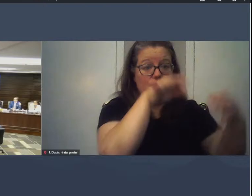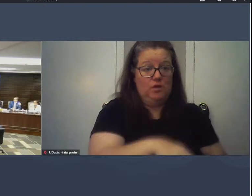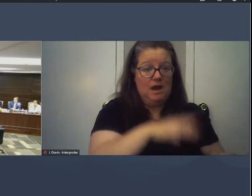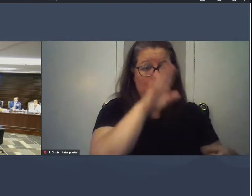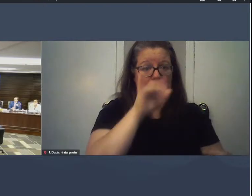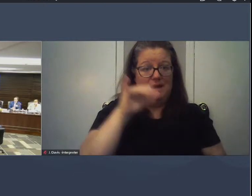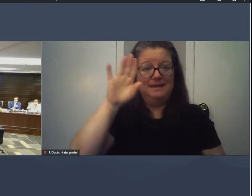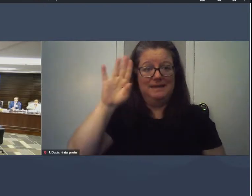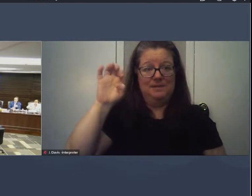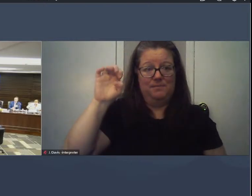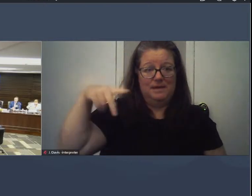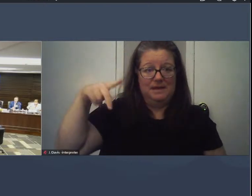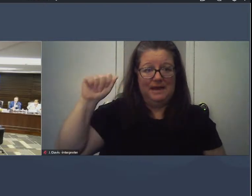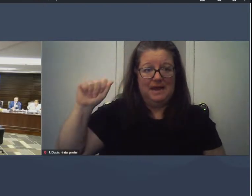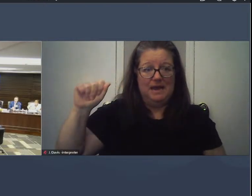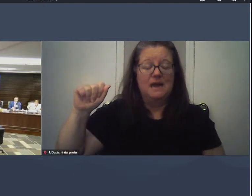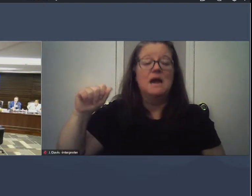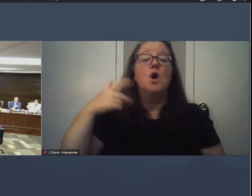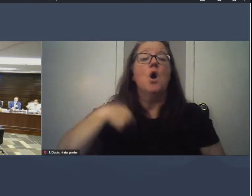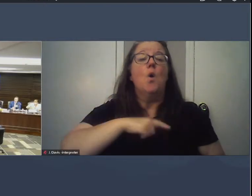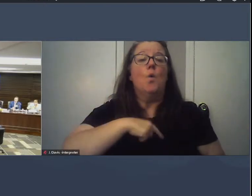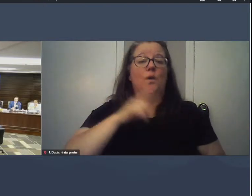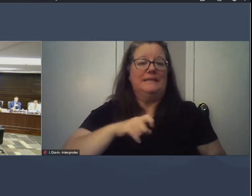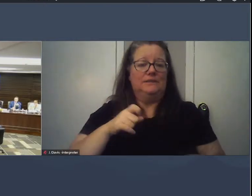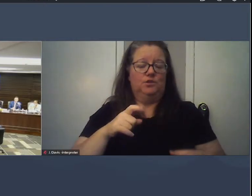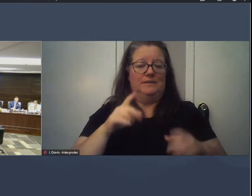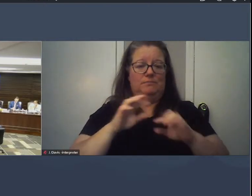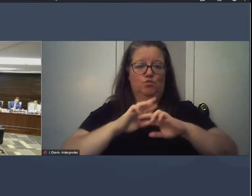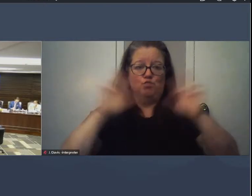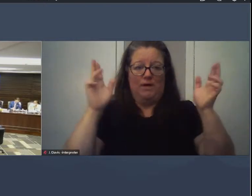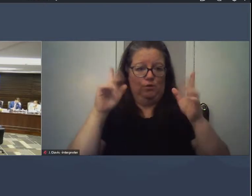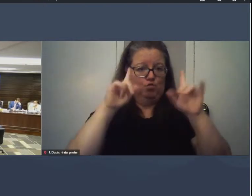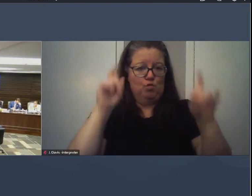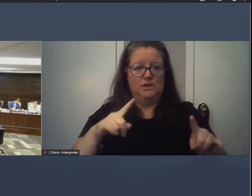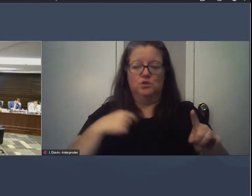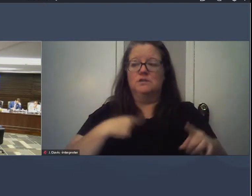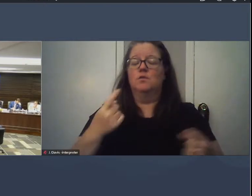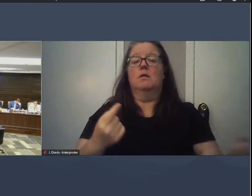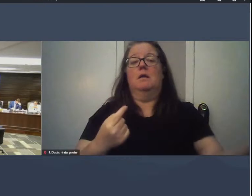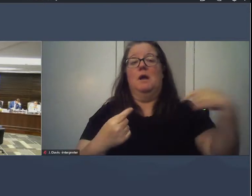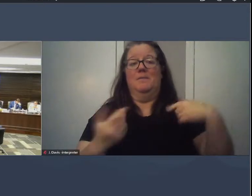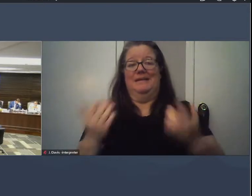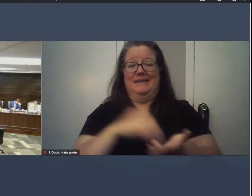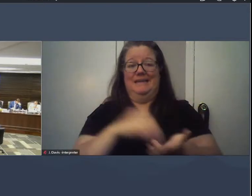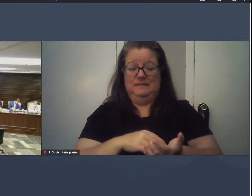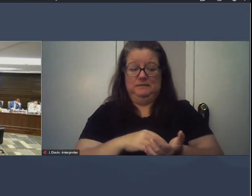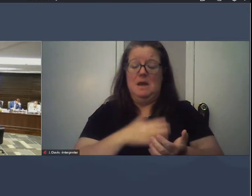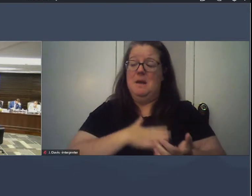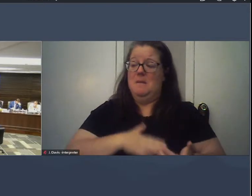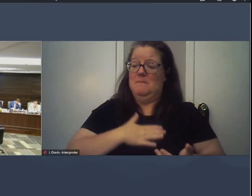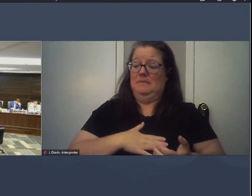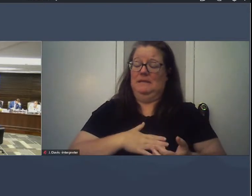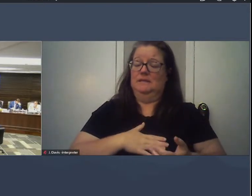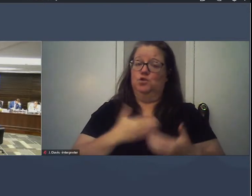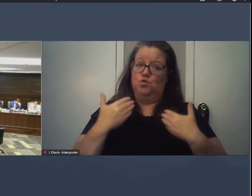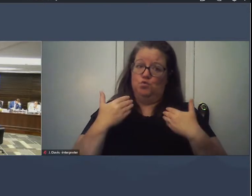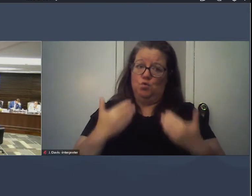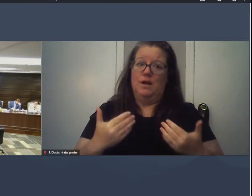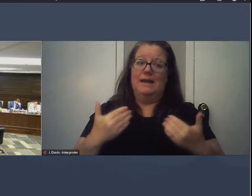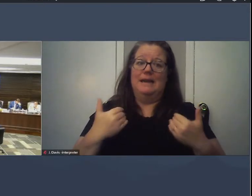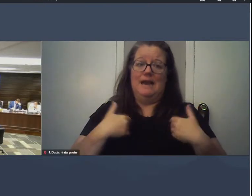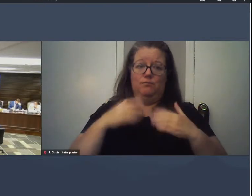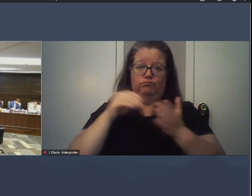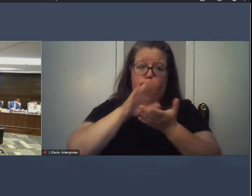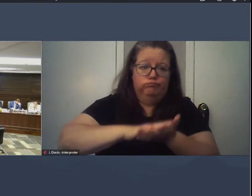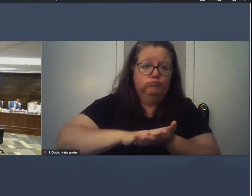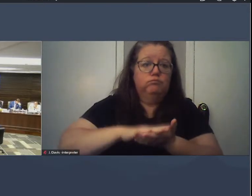get our questions out so they can come back next time. And it would be nice if you submit your questions so they'll be prepared. And